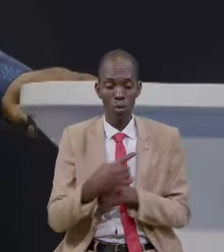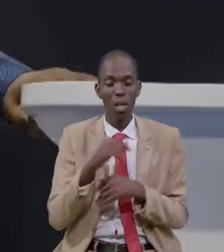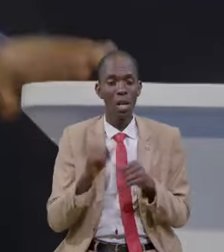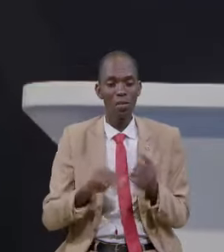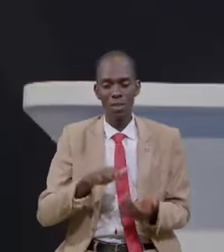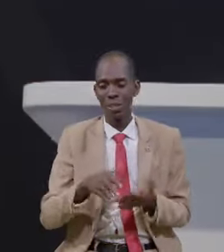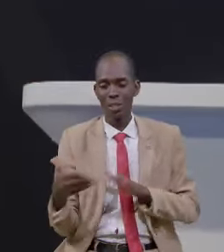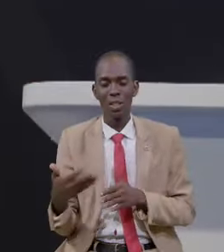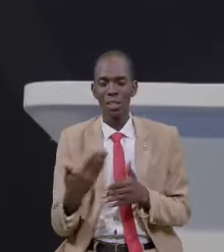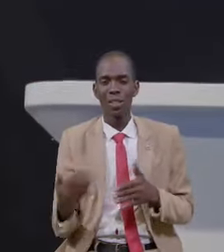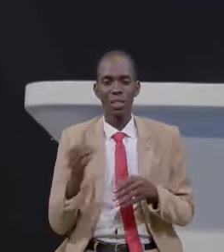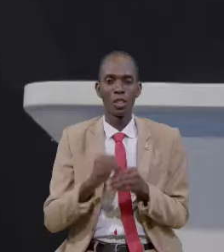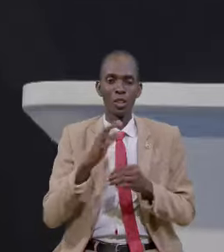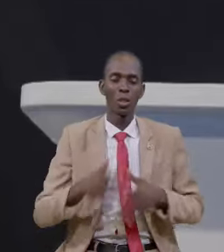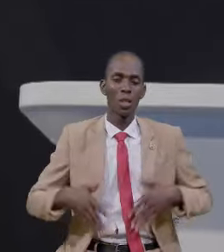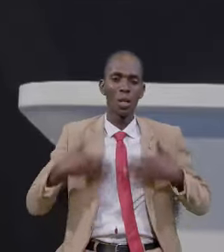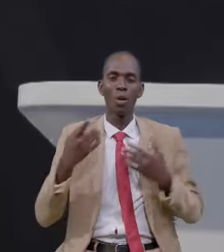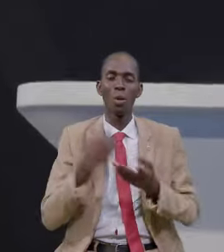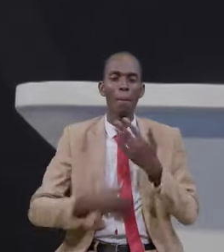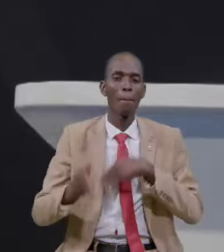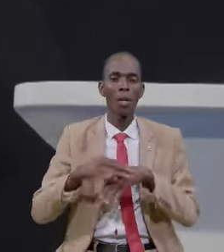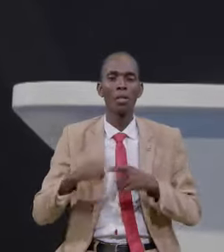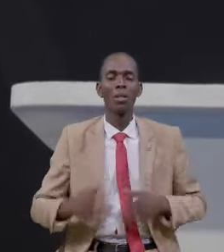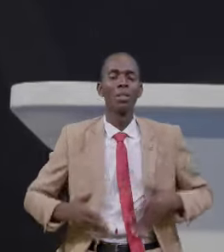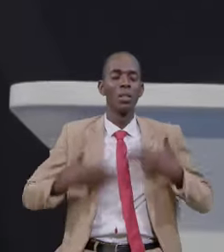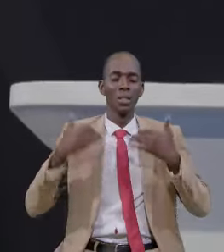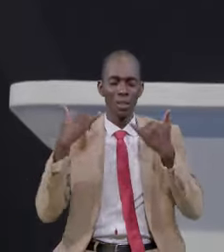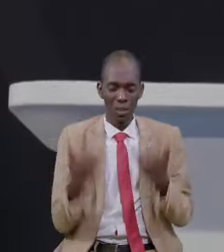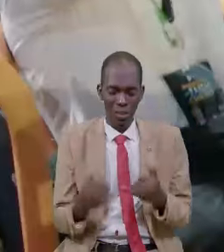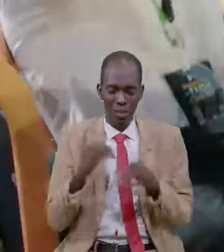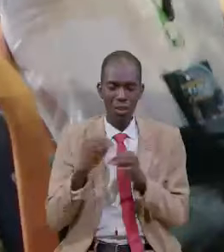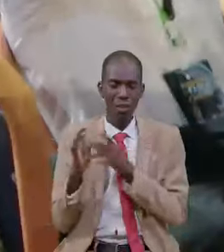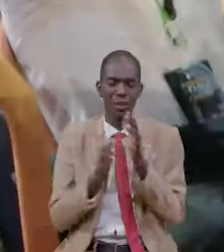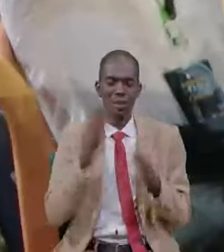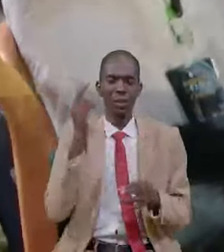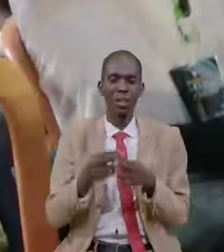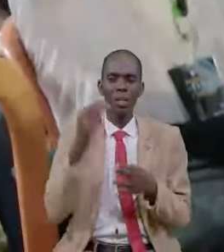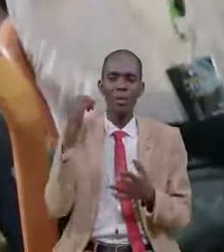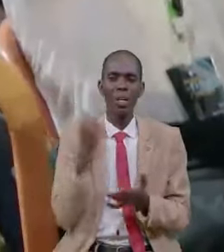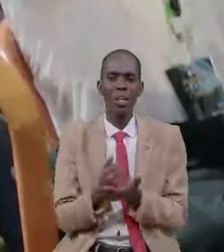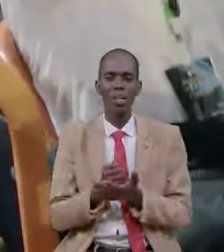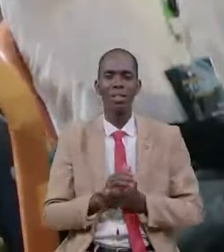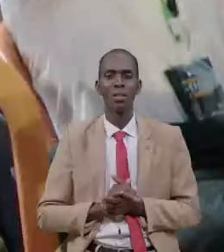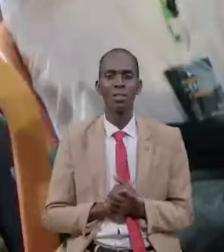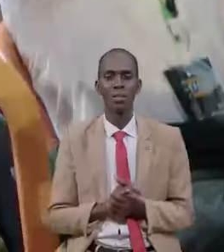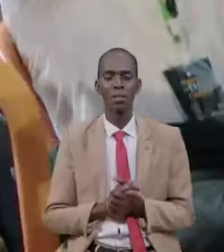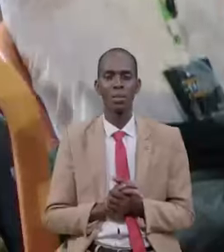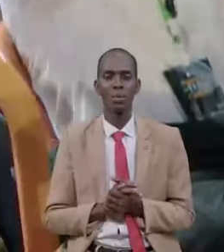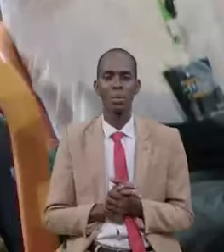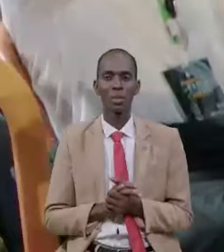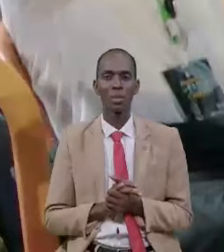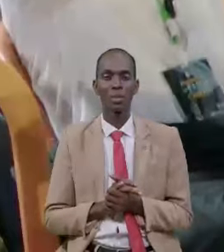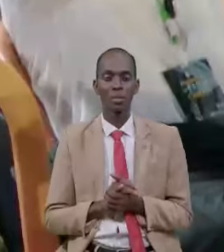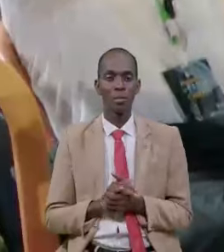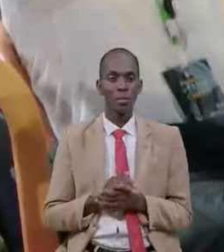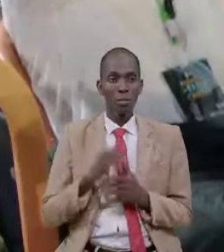body, everything comes alive tonight in Jesus' name. He considered not